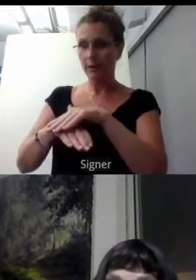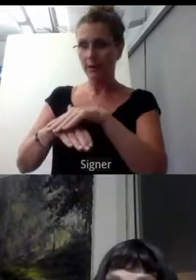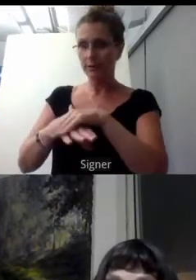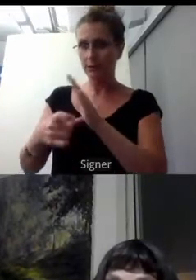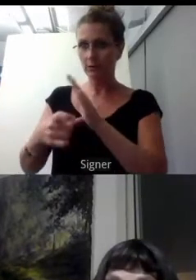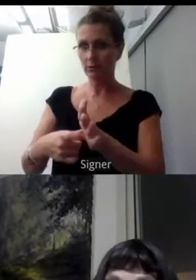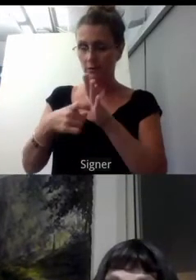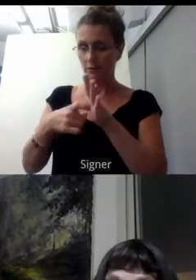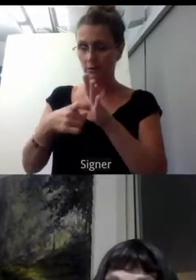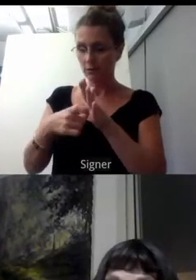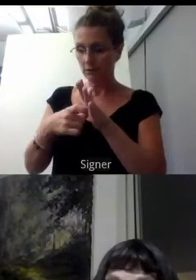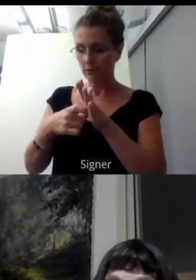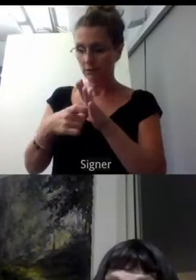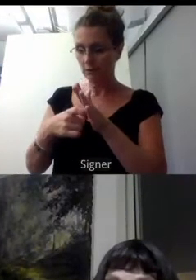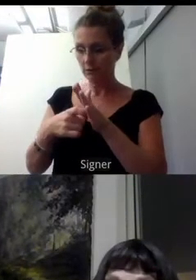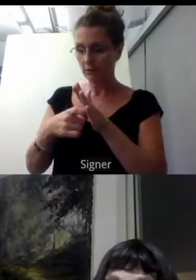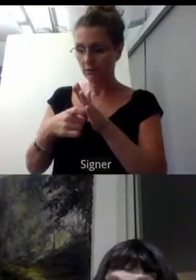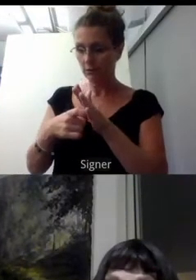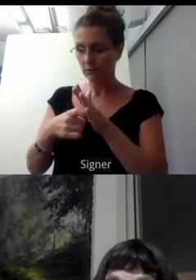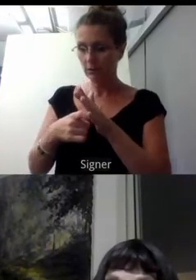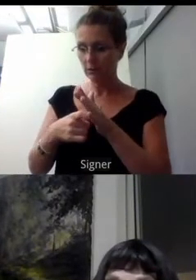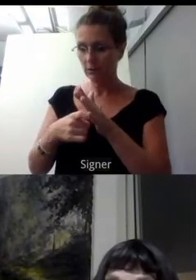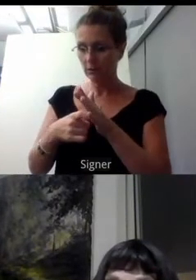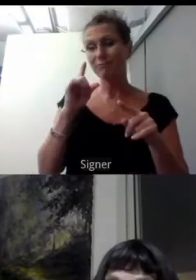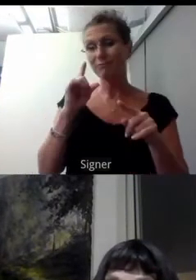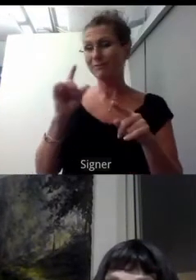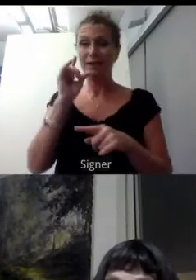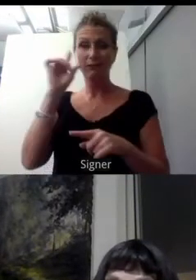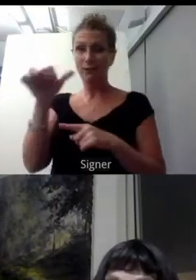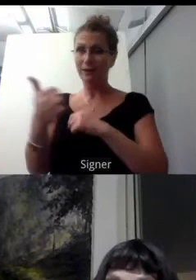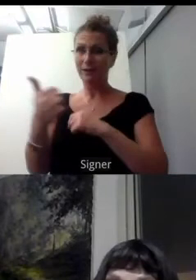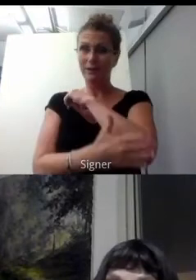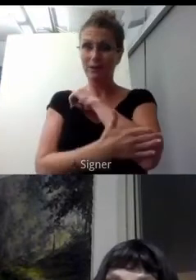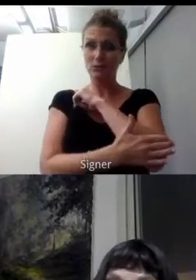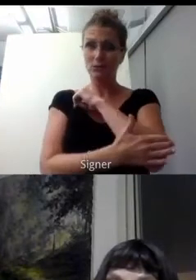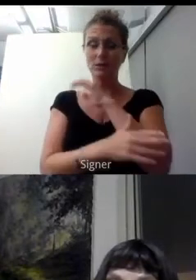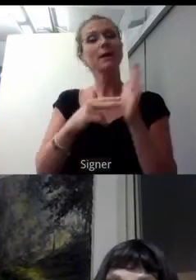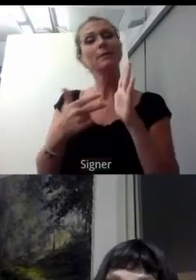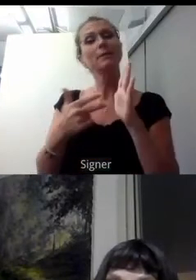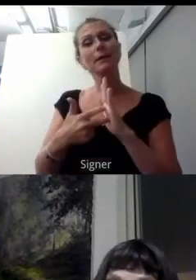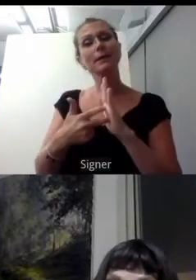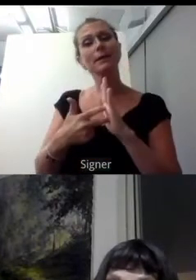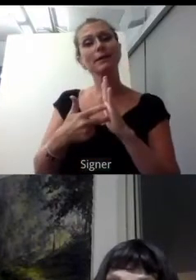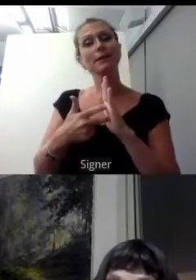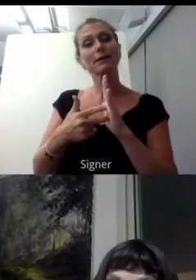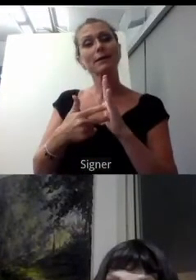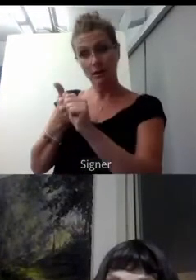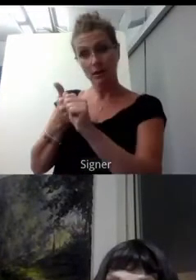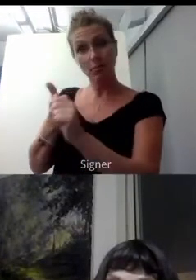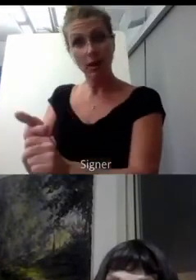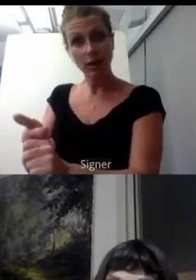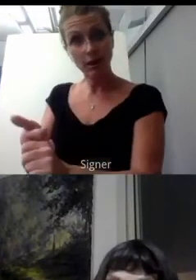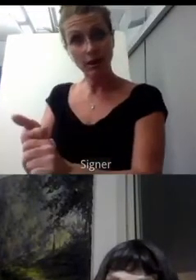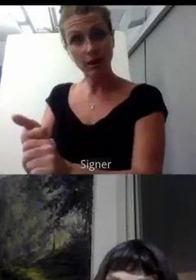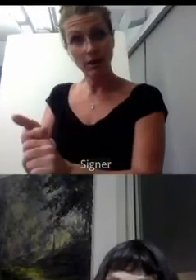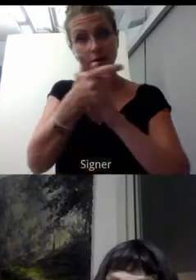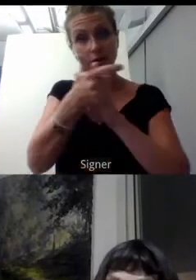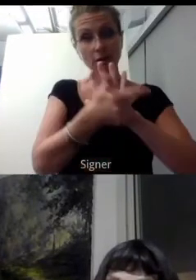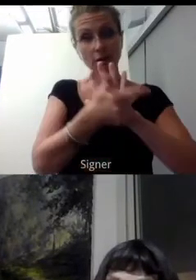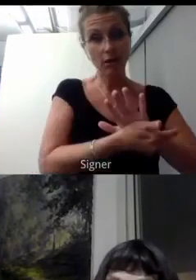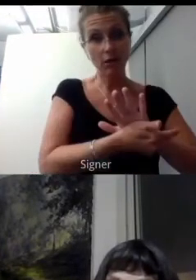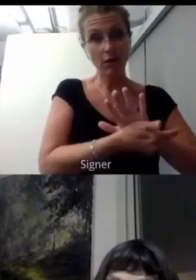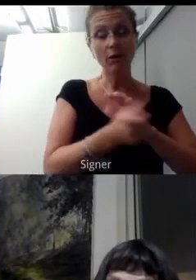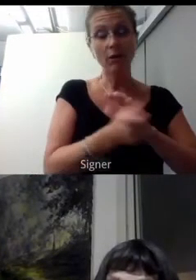that doesn't mean that everybody's made the changes they need to make to become accessible. In